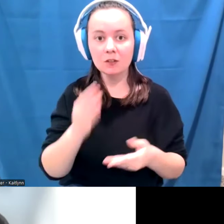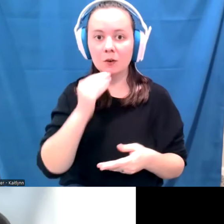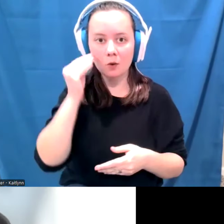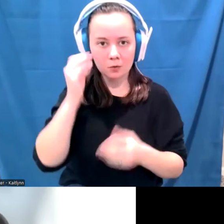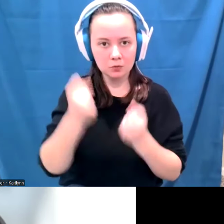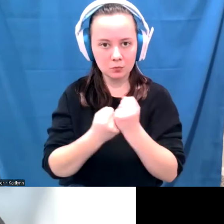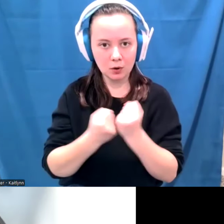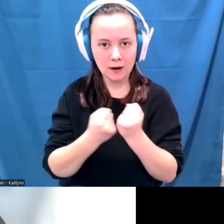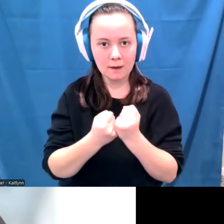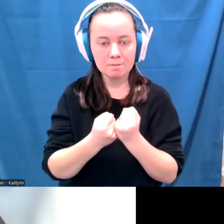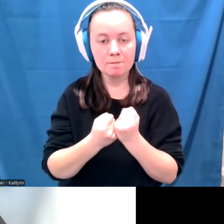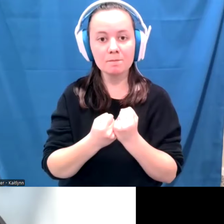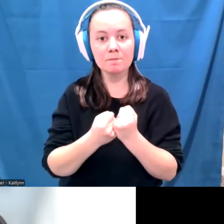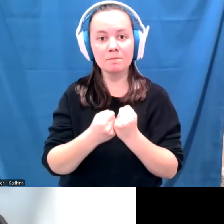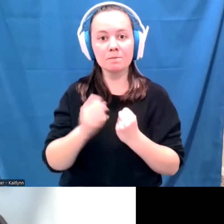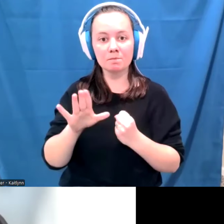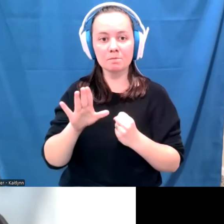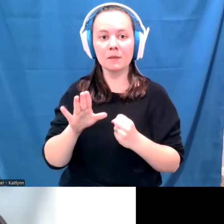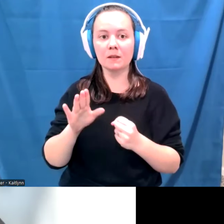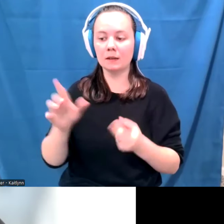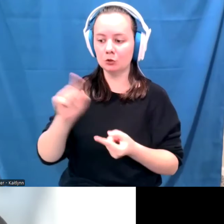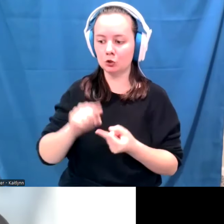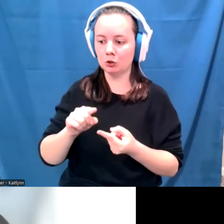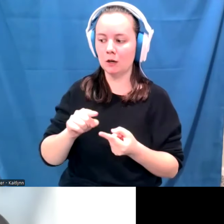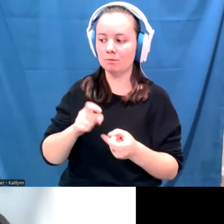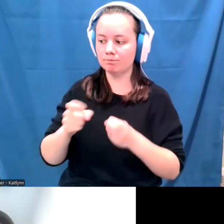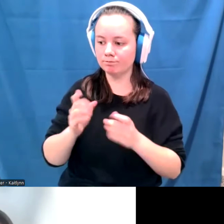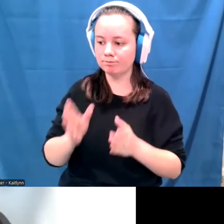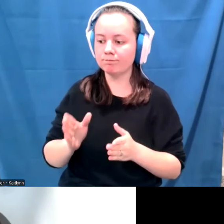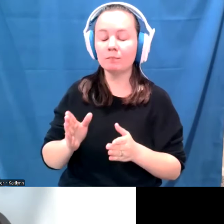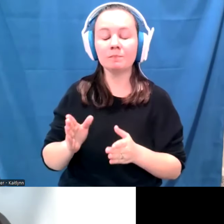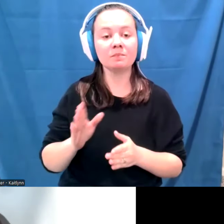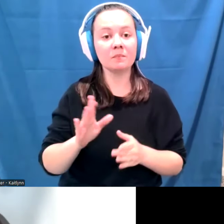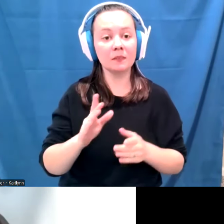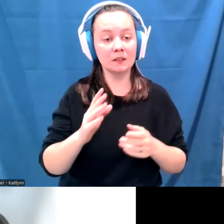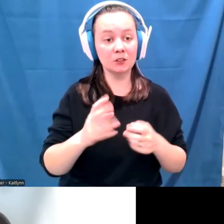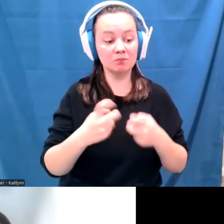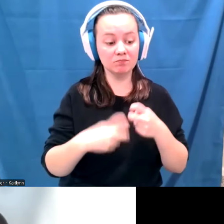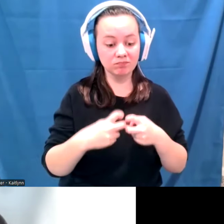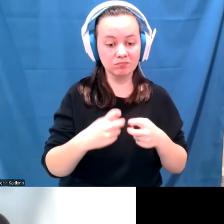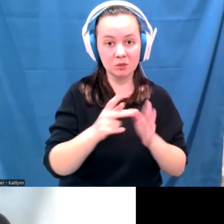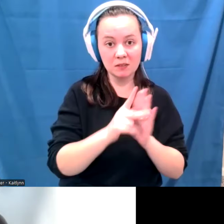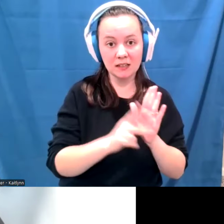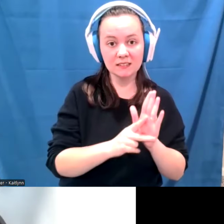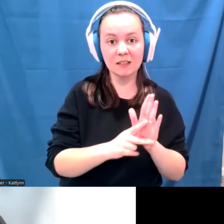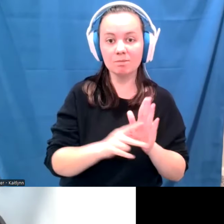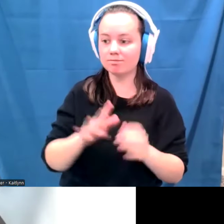to the shortage of direct care workers as a result of systemic issues and policy, from